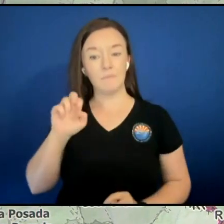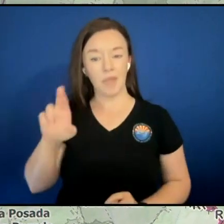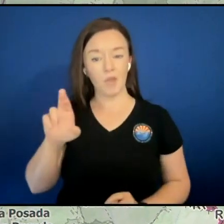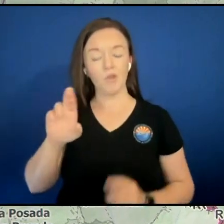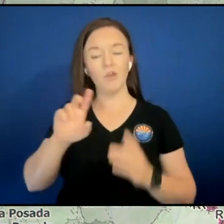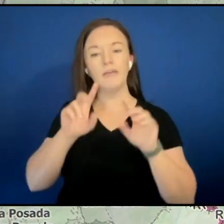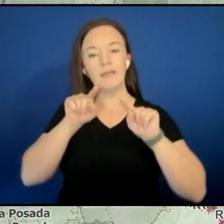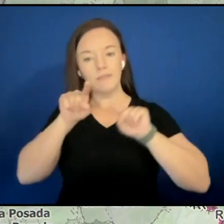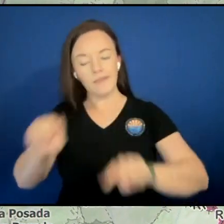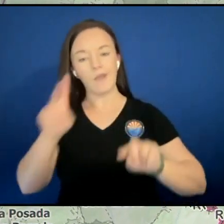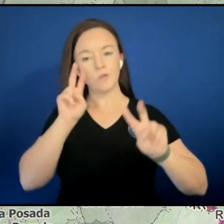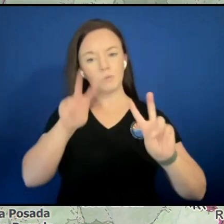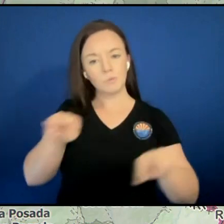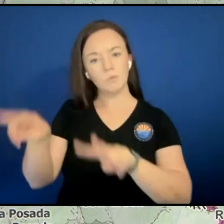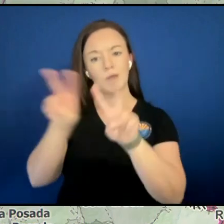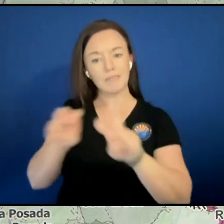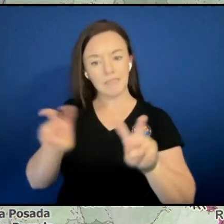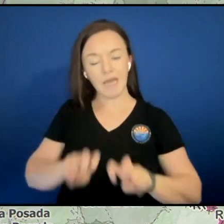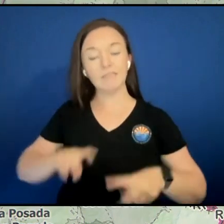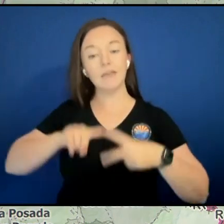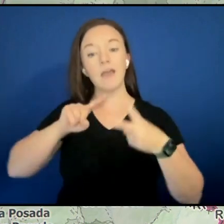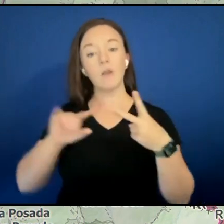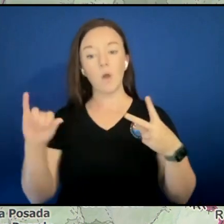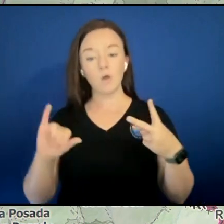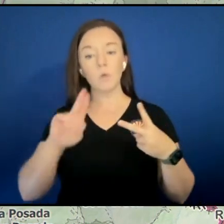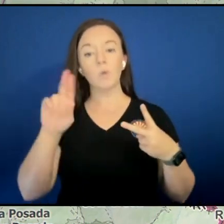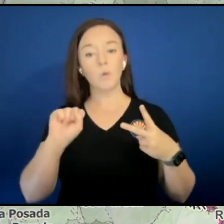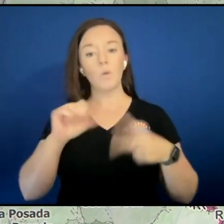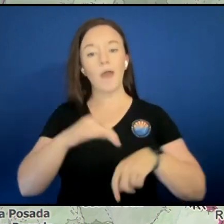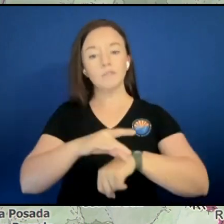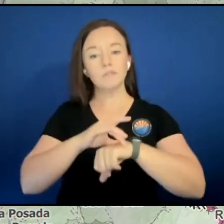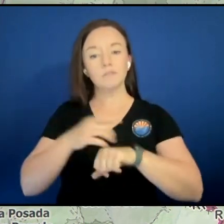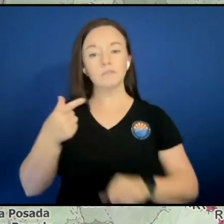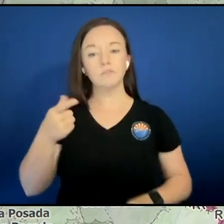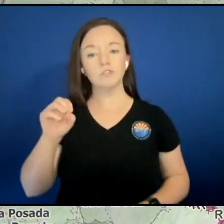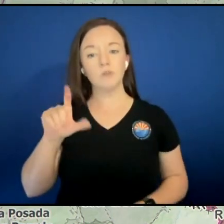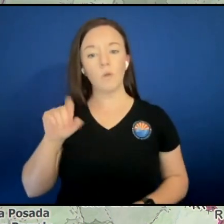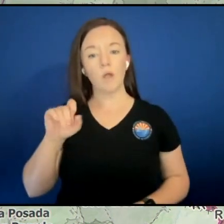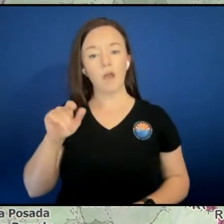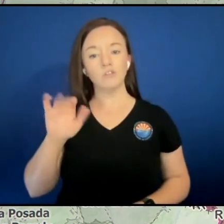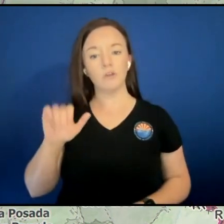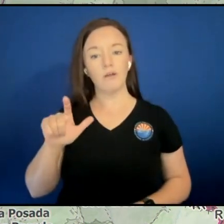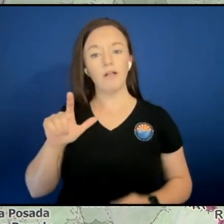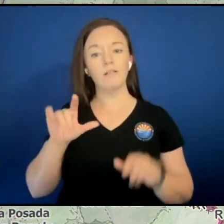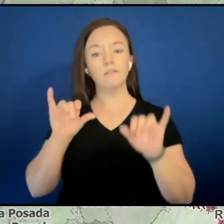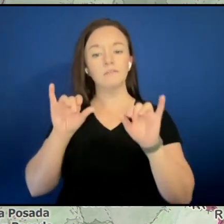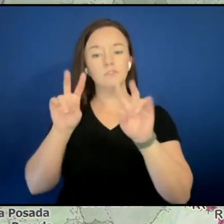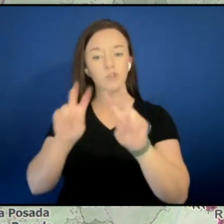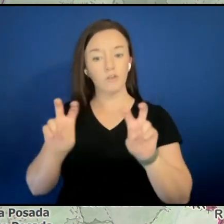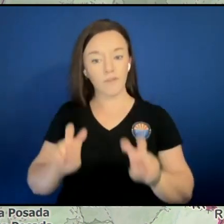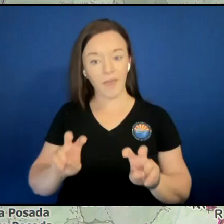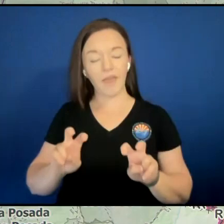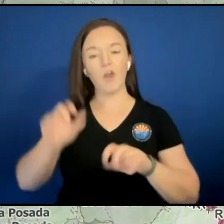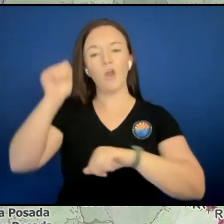as the U.S. Geological Survey are putting some flood monitors up Gallinas Canyon to help us out